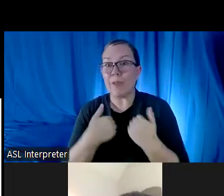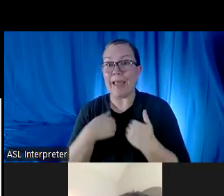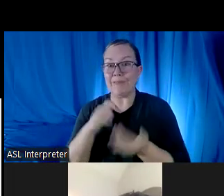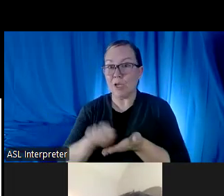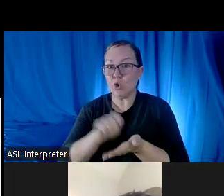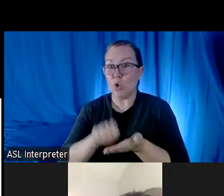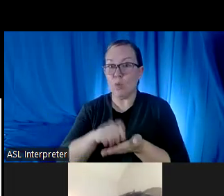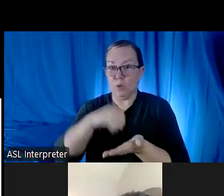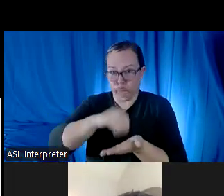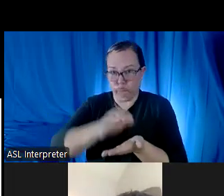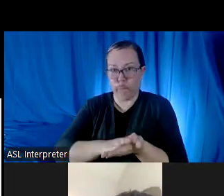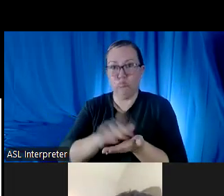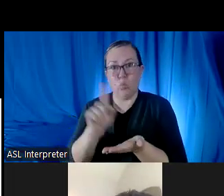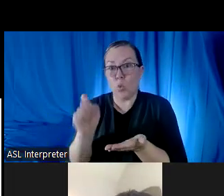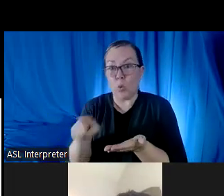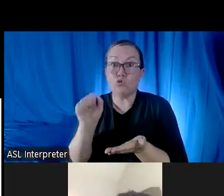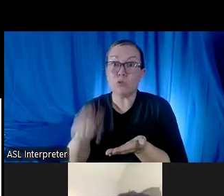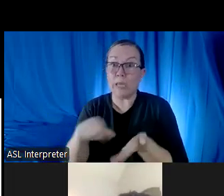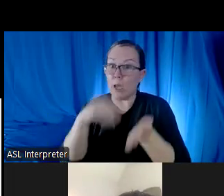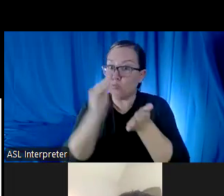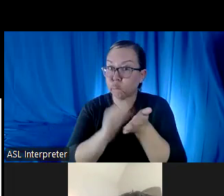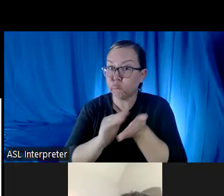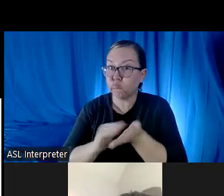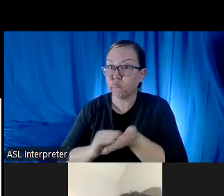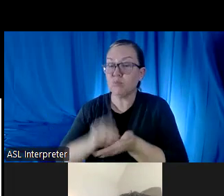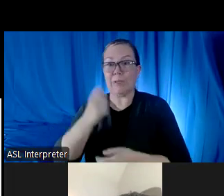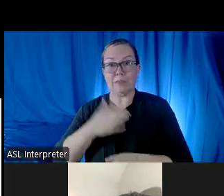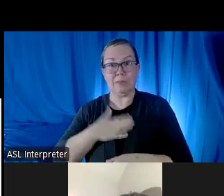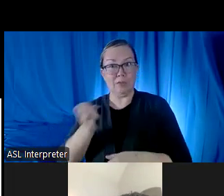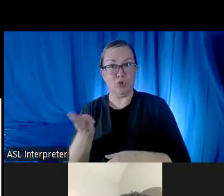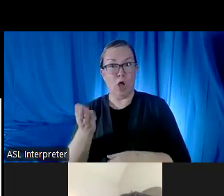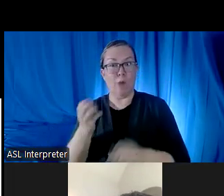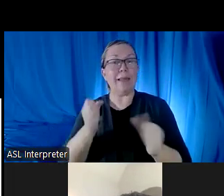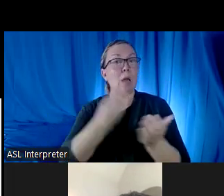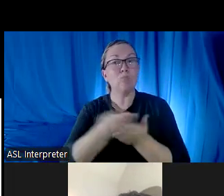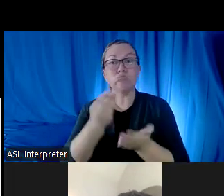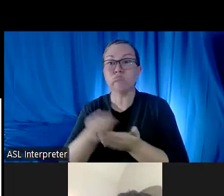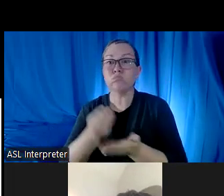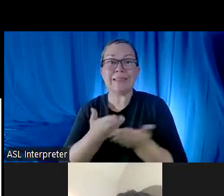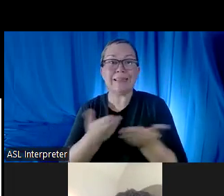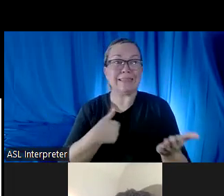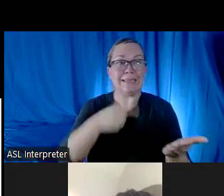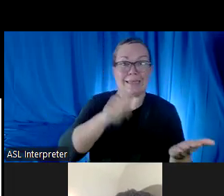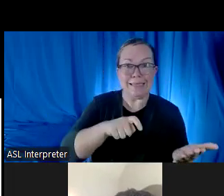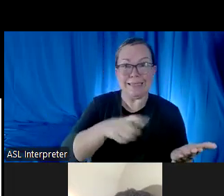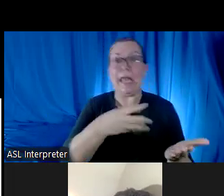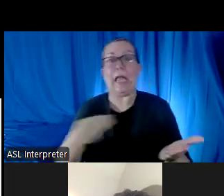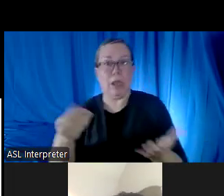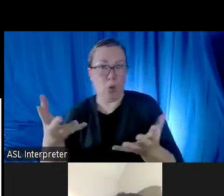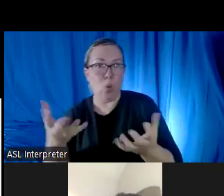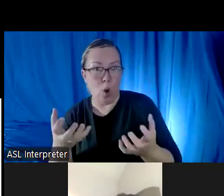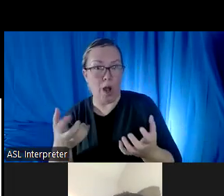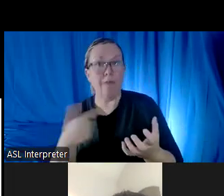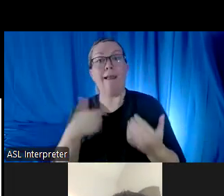my questions in. Because of my job, I have money to spend on things that I need and want. I have